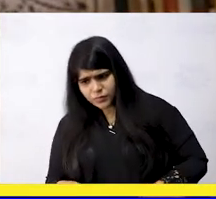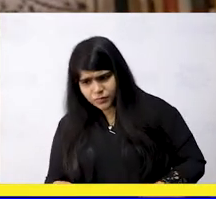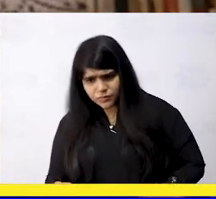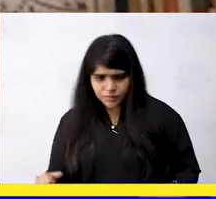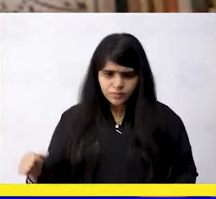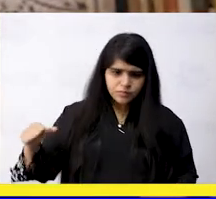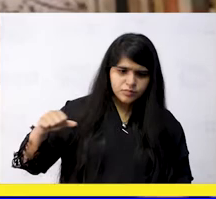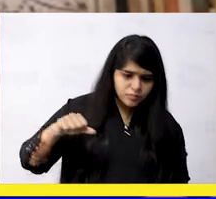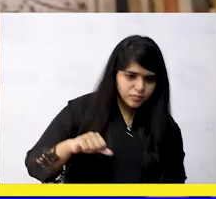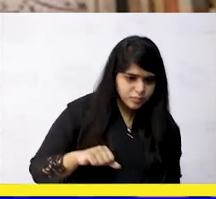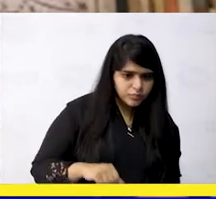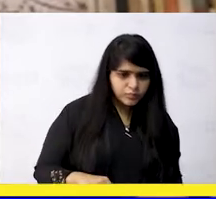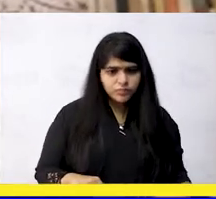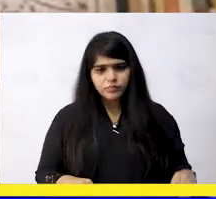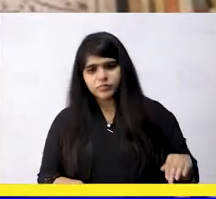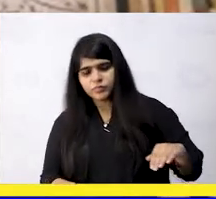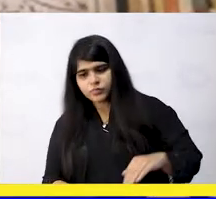tortoise, and kept moving